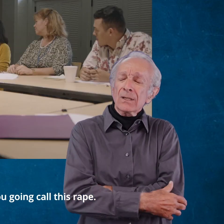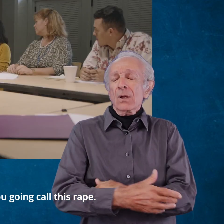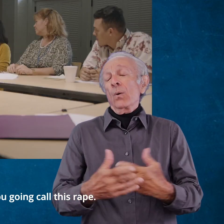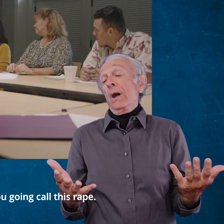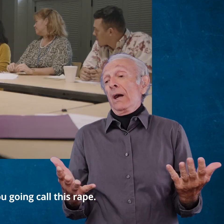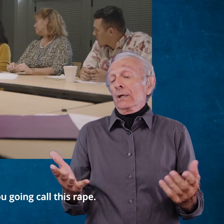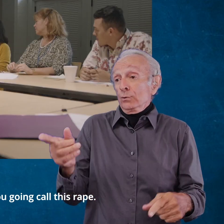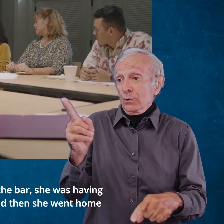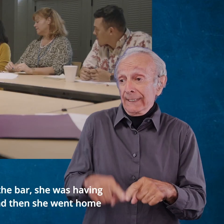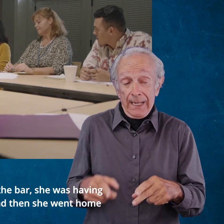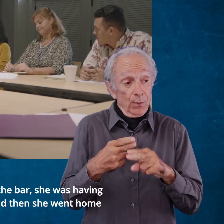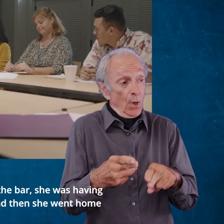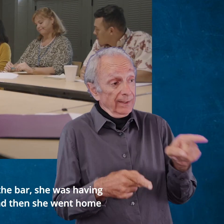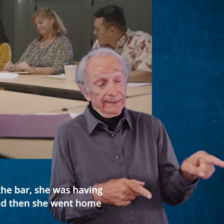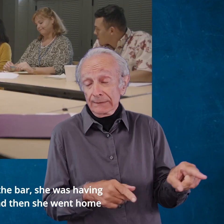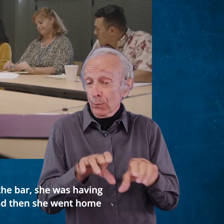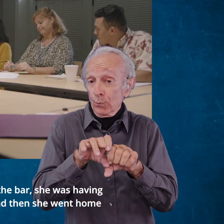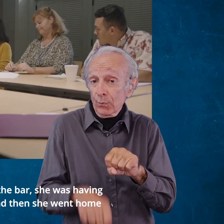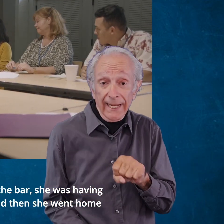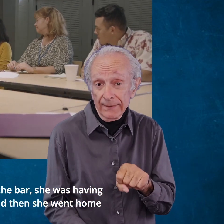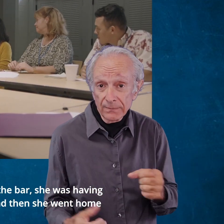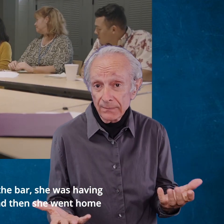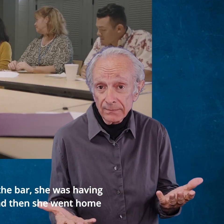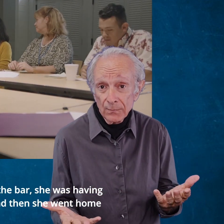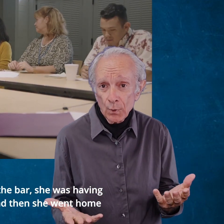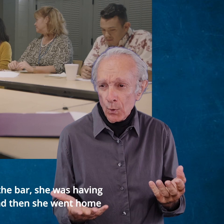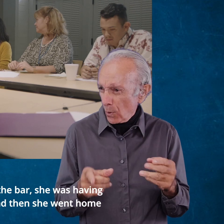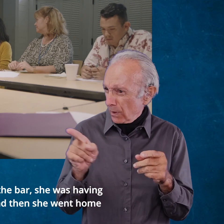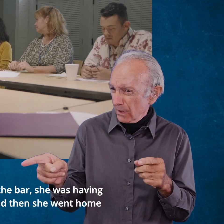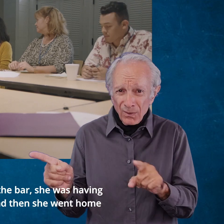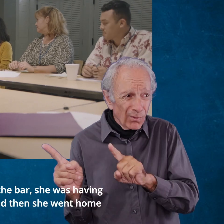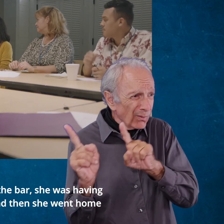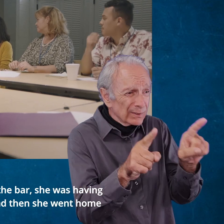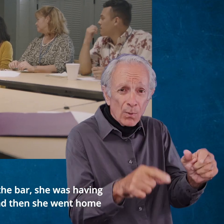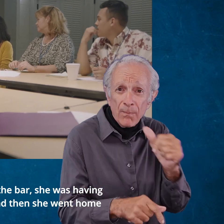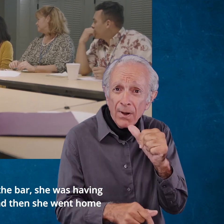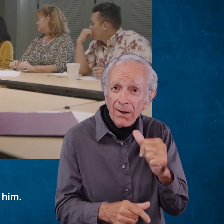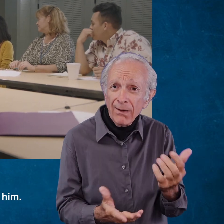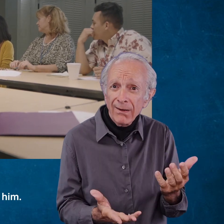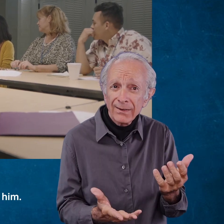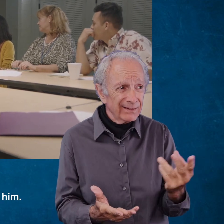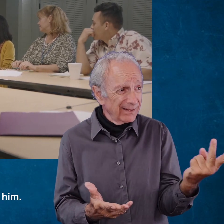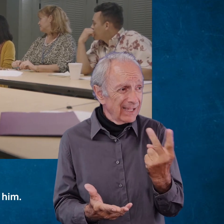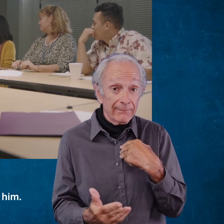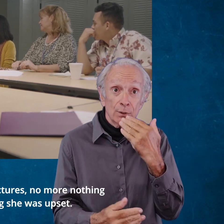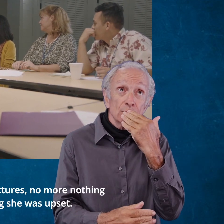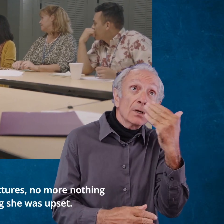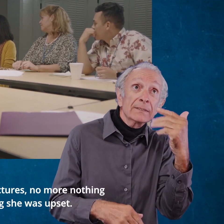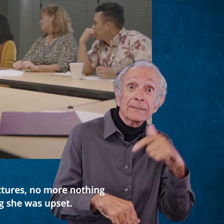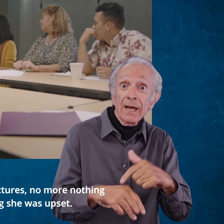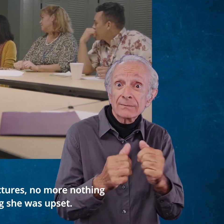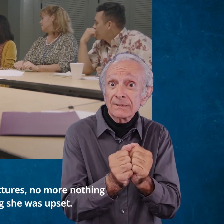call this rape. She was at the bar, she was having good time with him, and then she went home with him. I